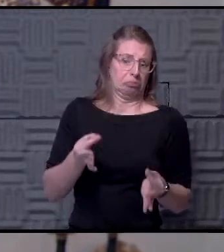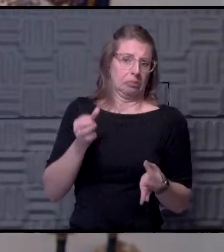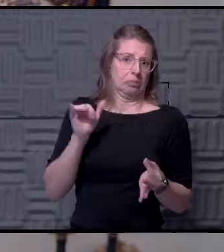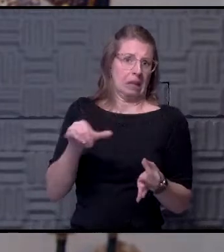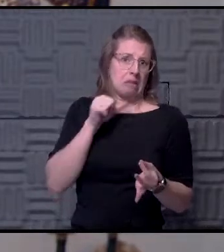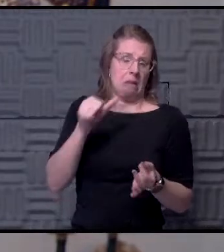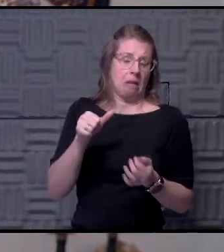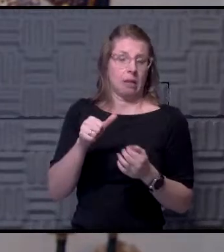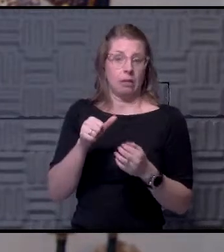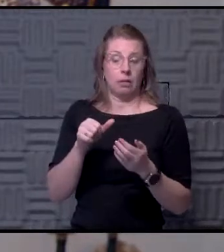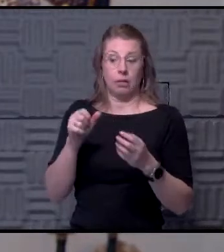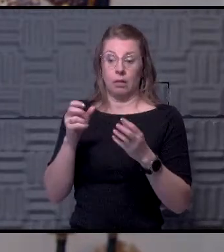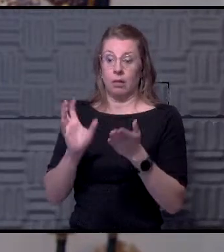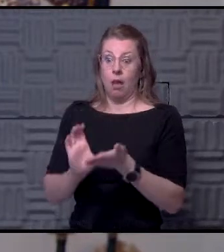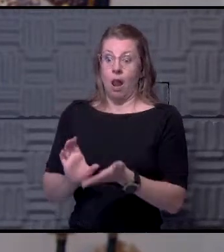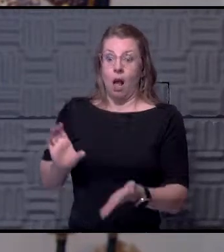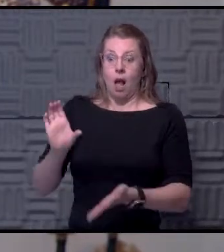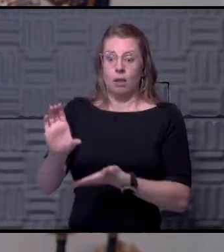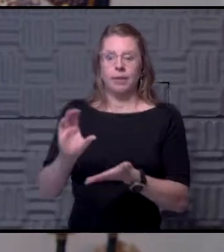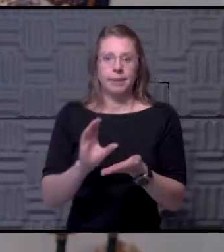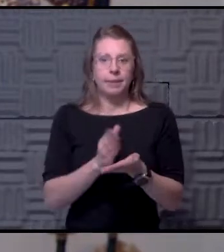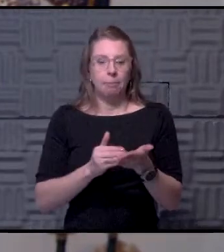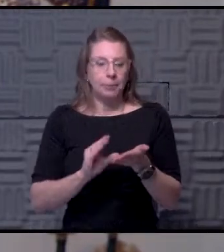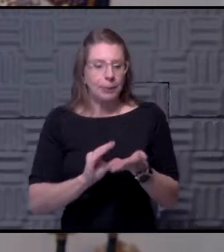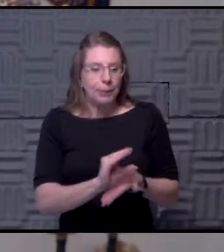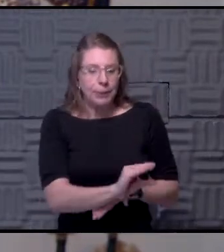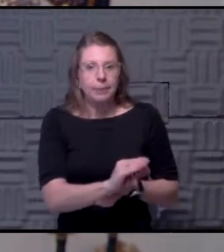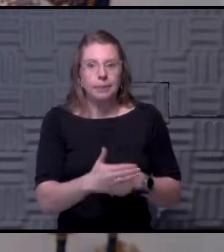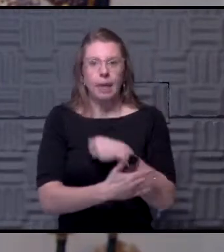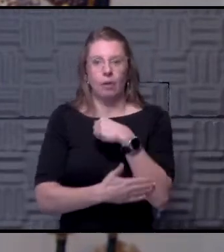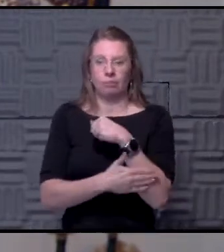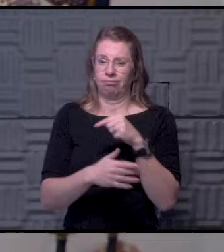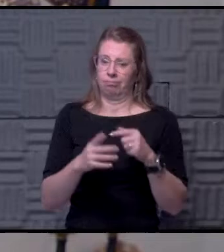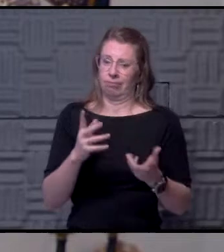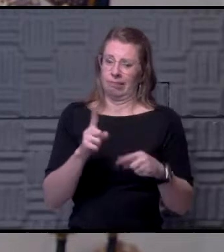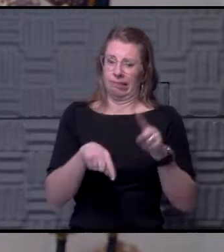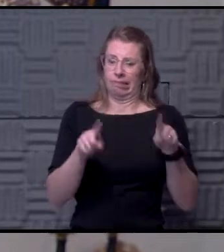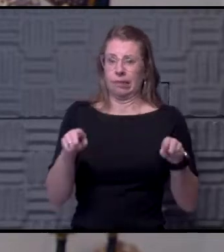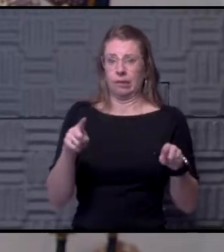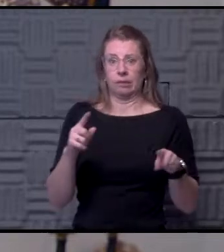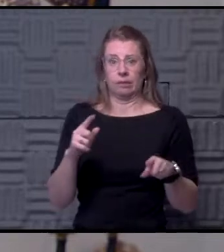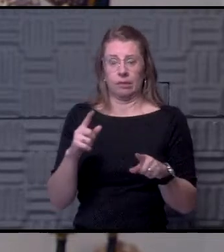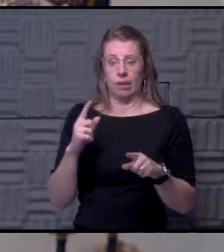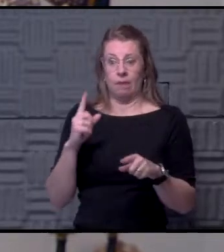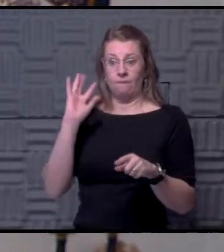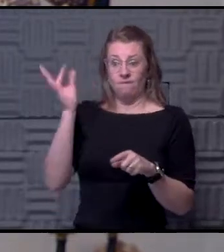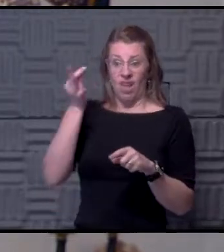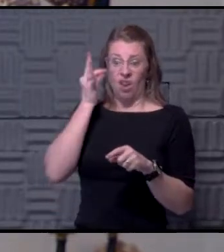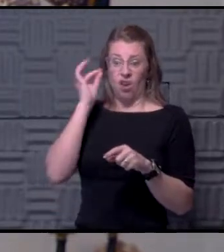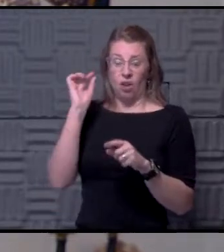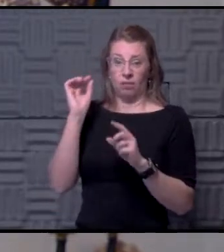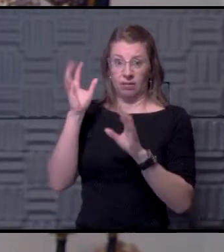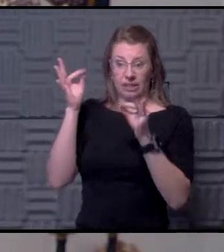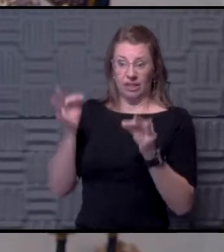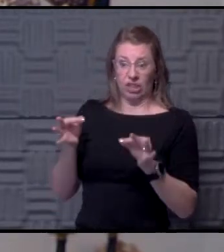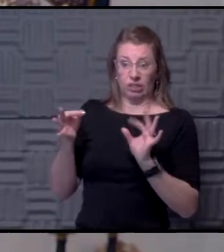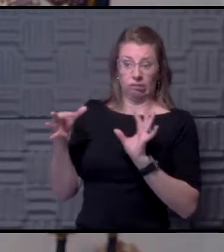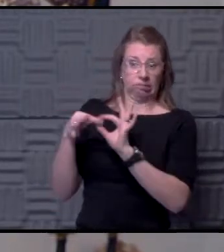some counties, and some counties don't get any of that. And yet that's not something that we even touch as a state. So we're trying to